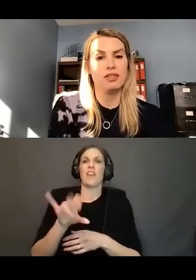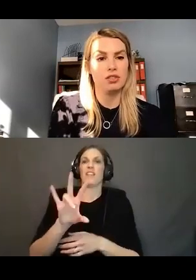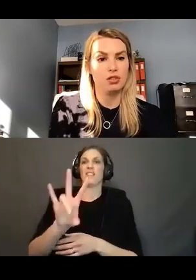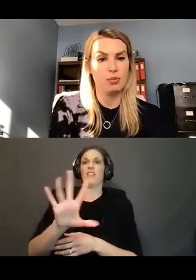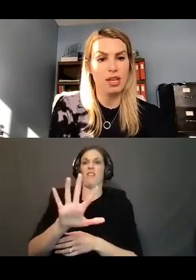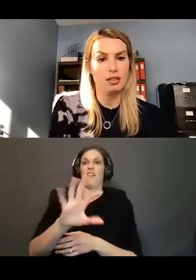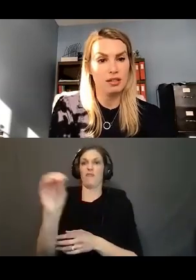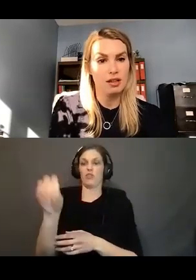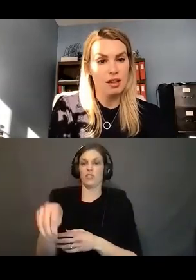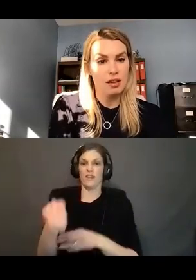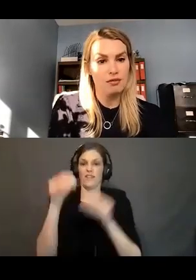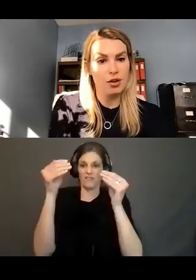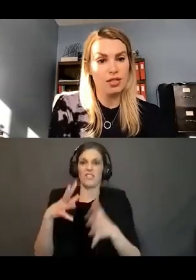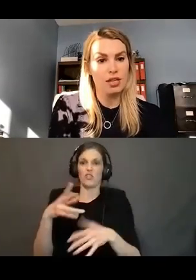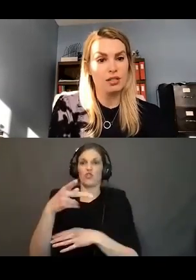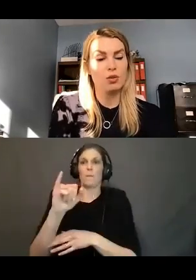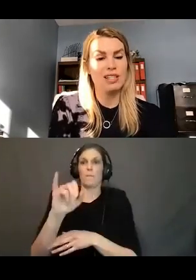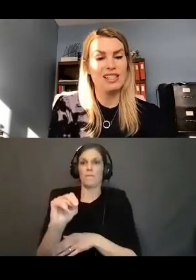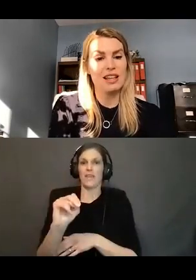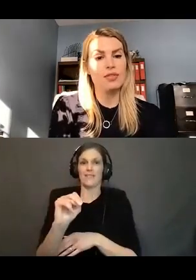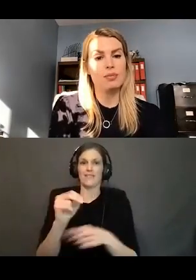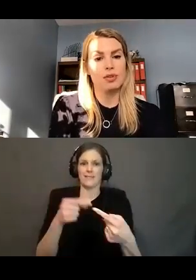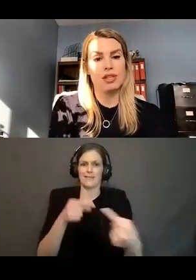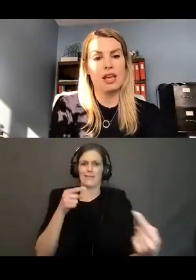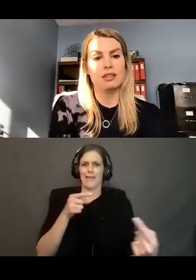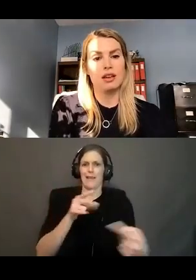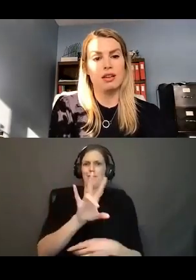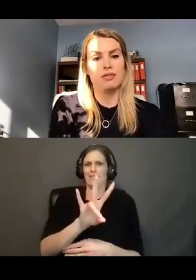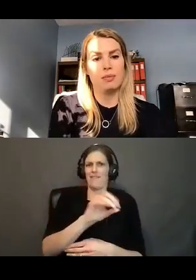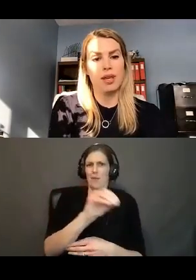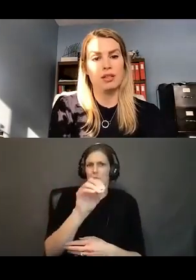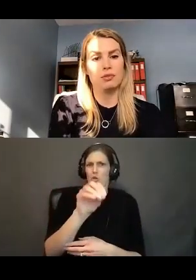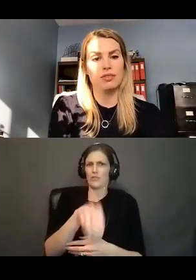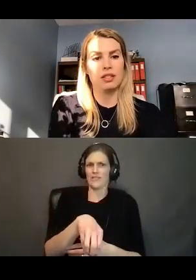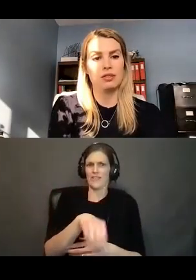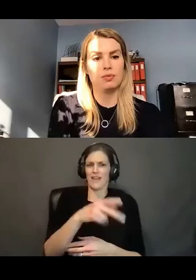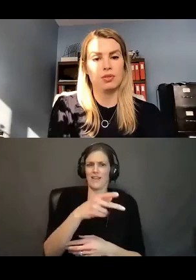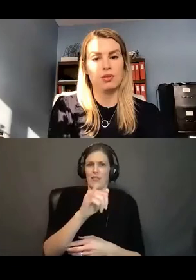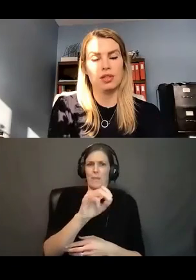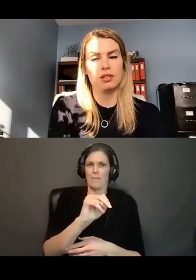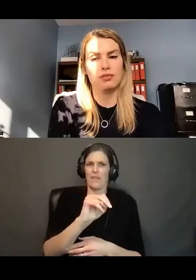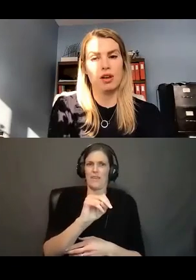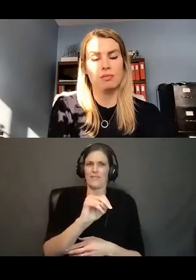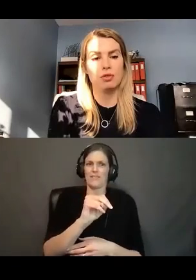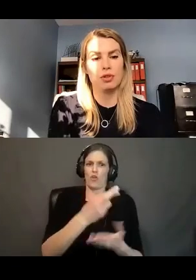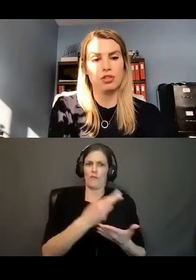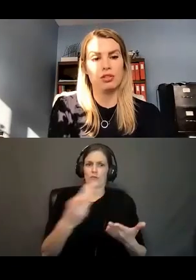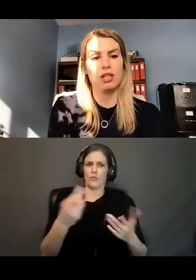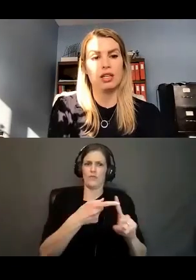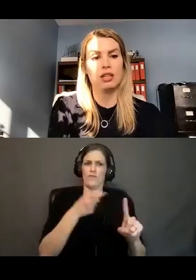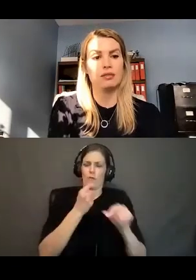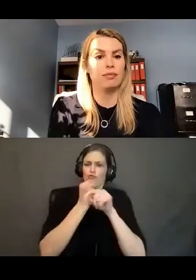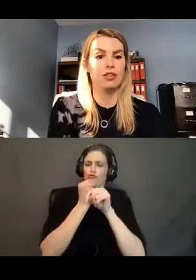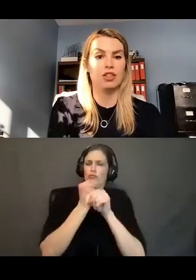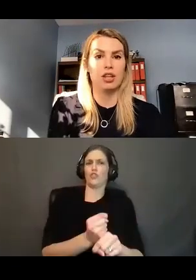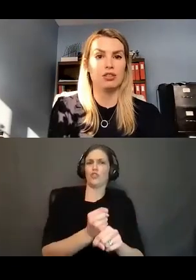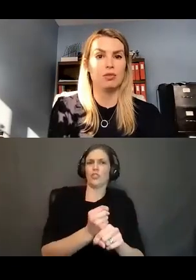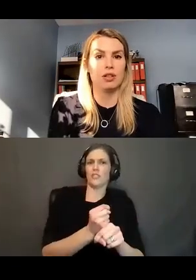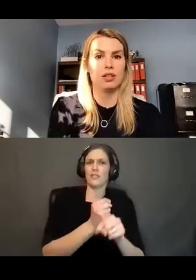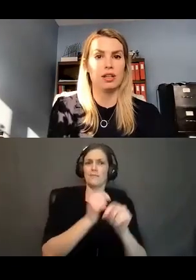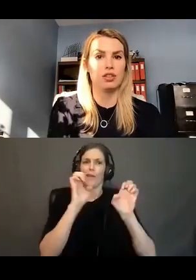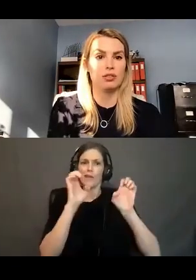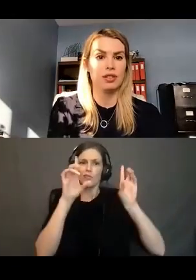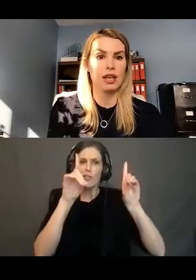of teachers' pins, versus only 7% of the pins reflected resources from traditionally